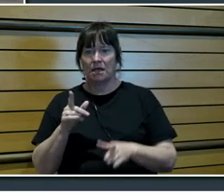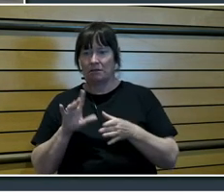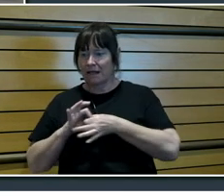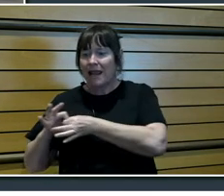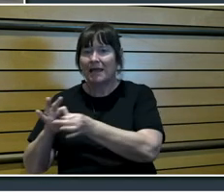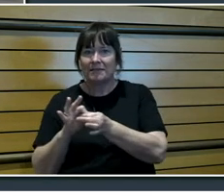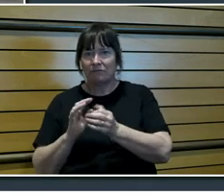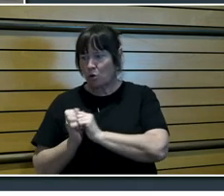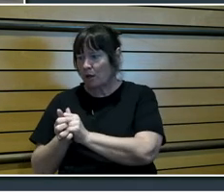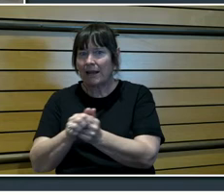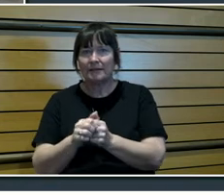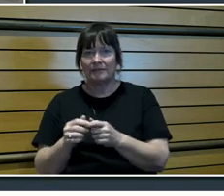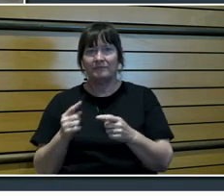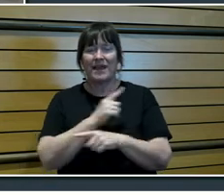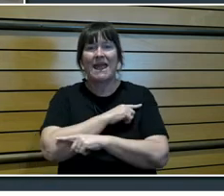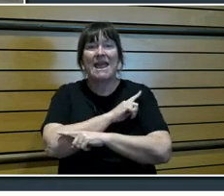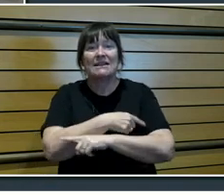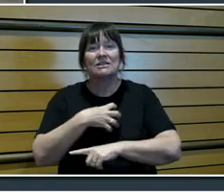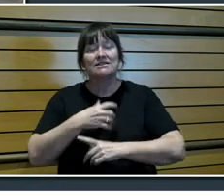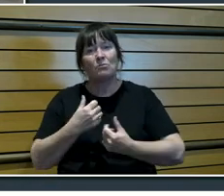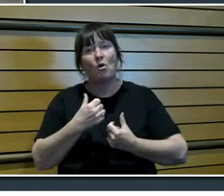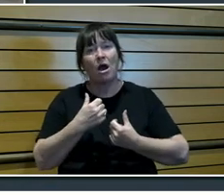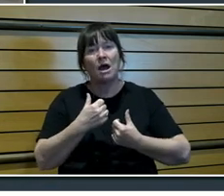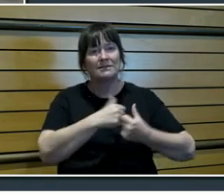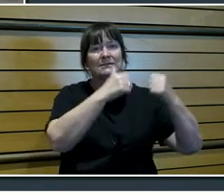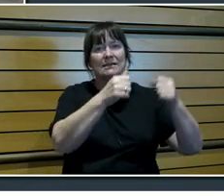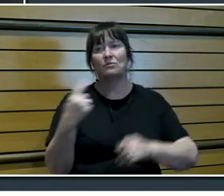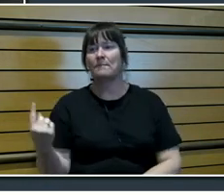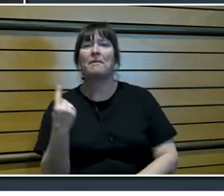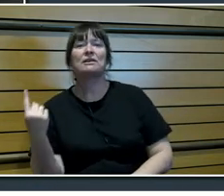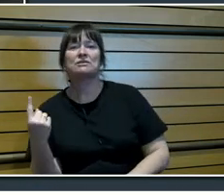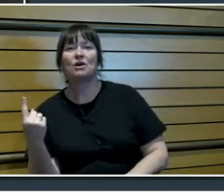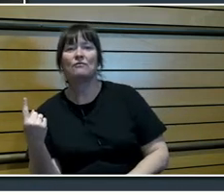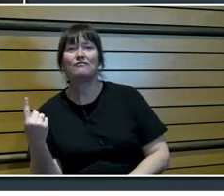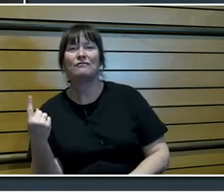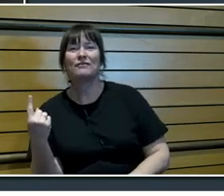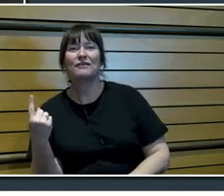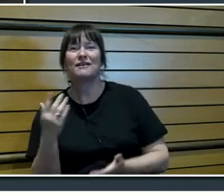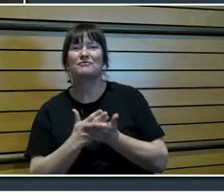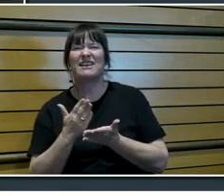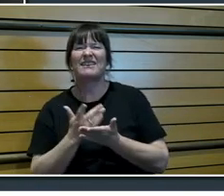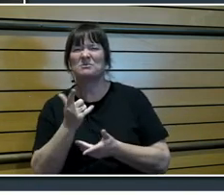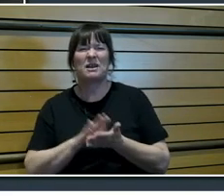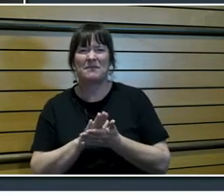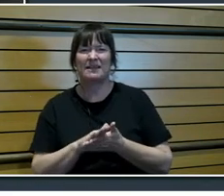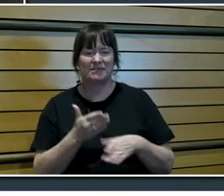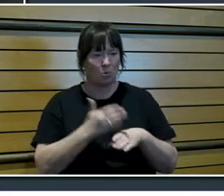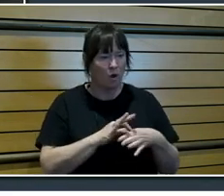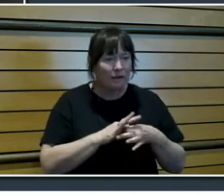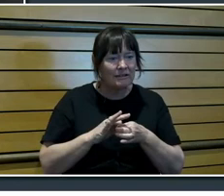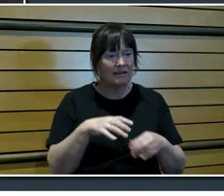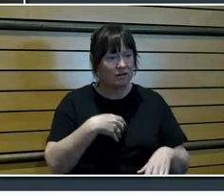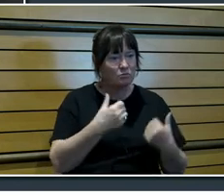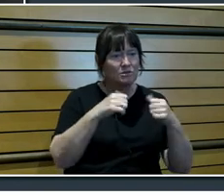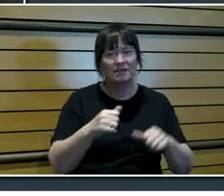are more likely to succeed than solo efforts. That wraps everything up beautifully. Thank you, Ms.